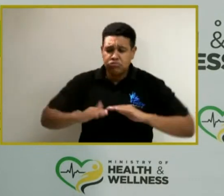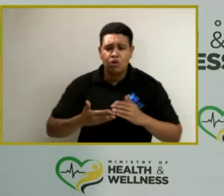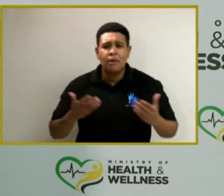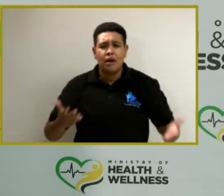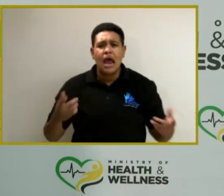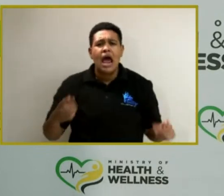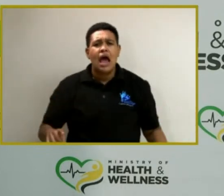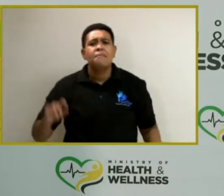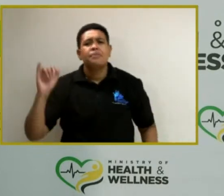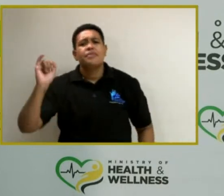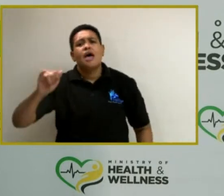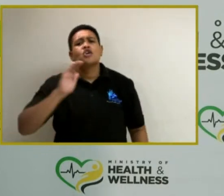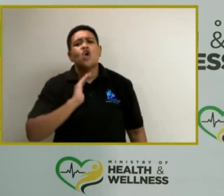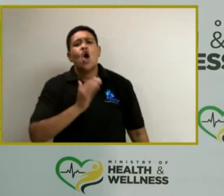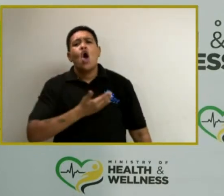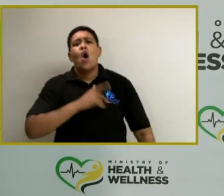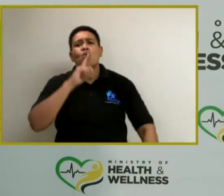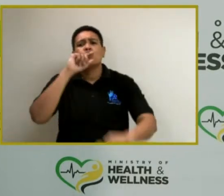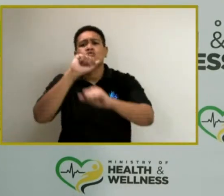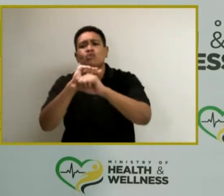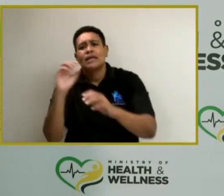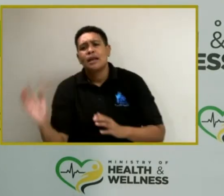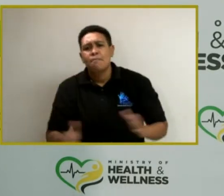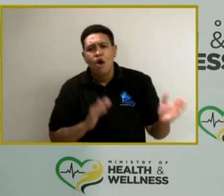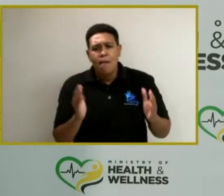that is our preparation and